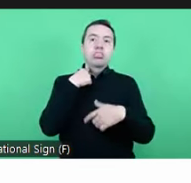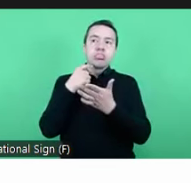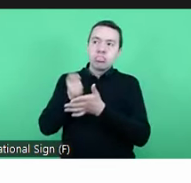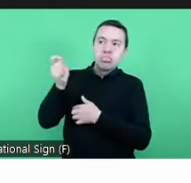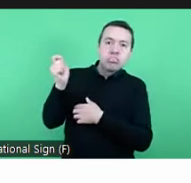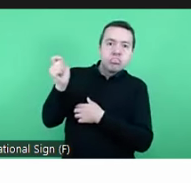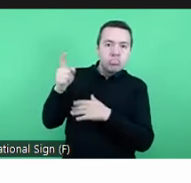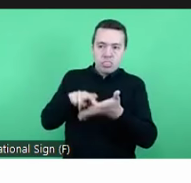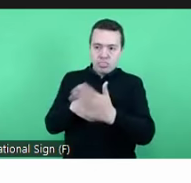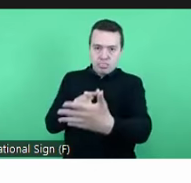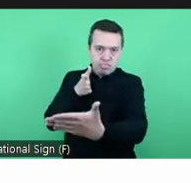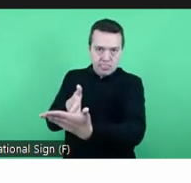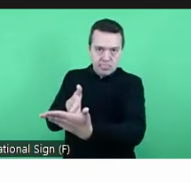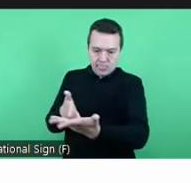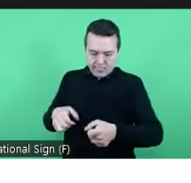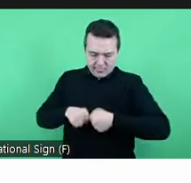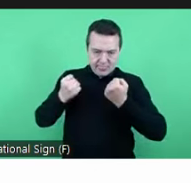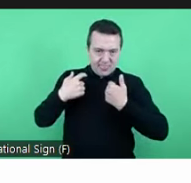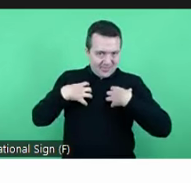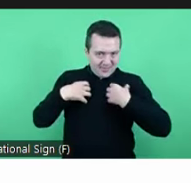a barrier to access.